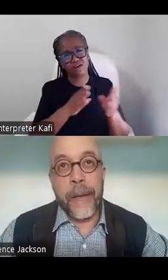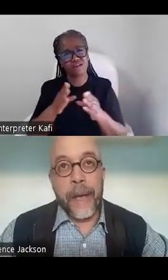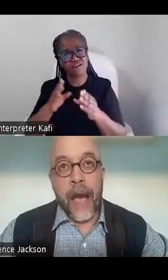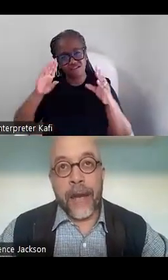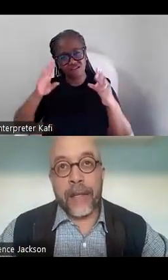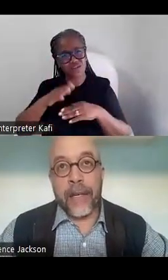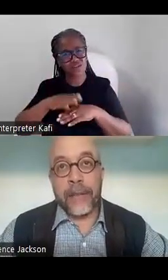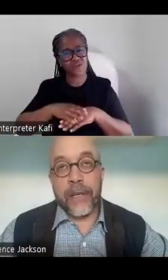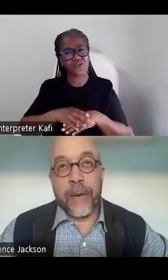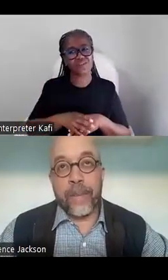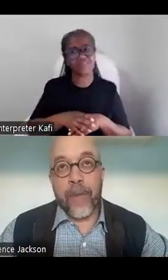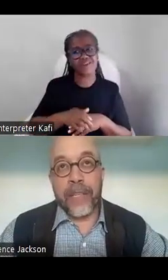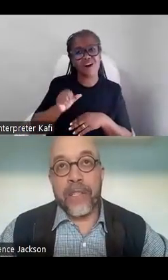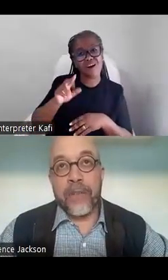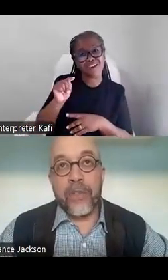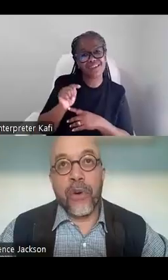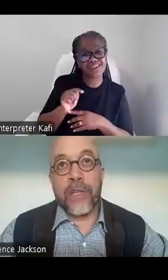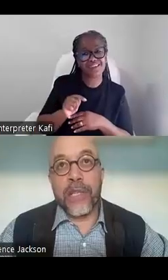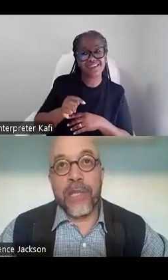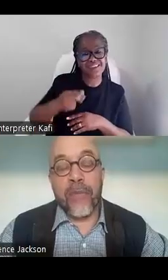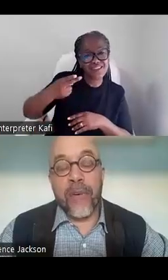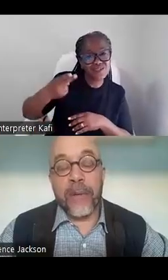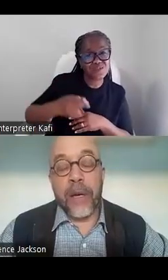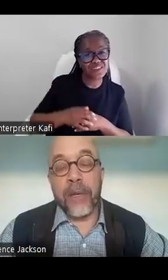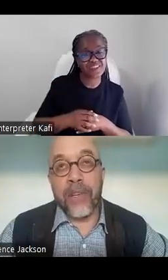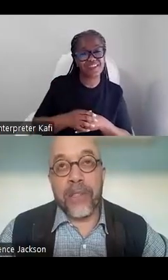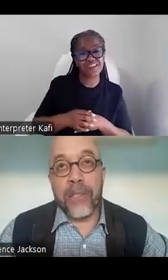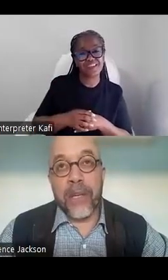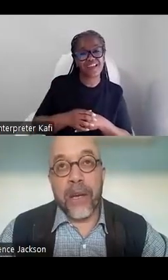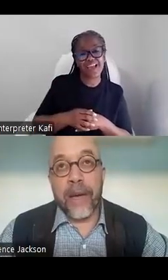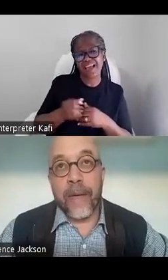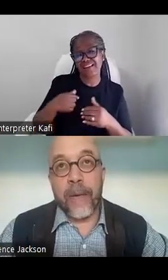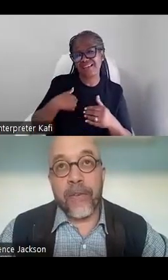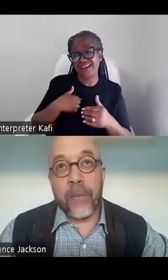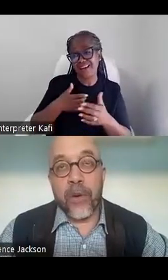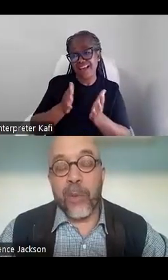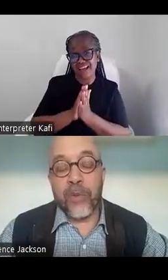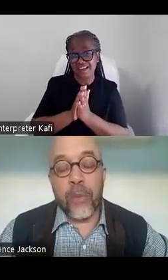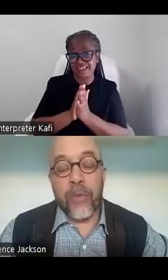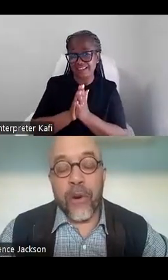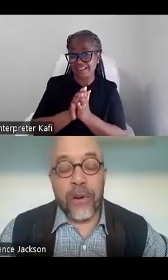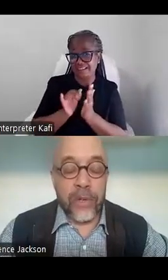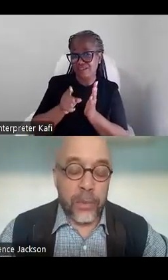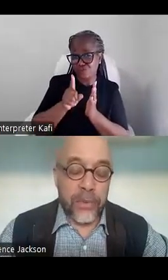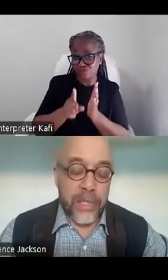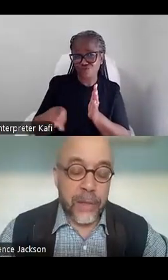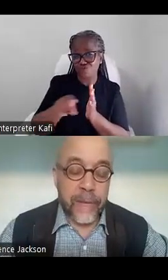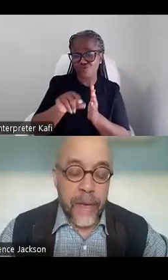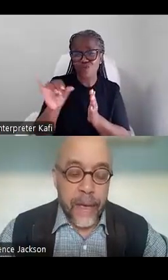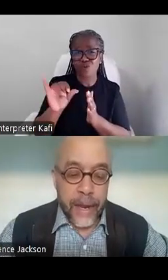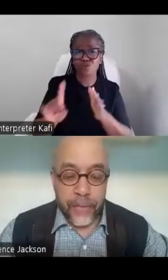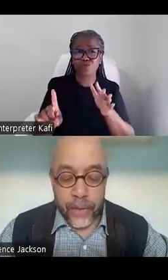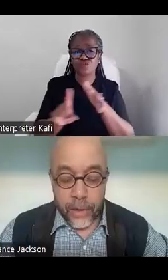that. I ask you to join us at some of our upcoming events at the Baltimore Museum of Art on April the